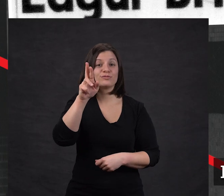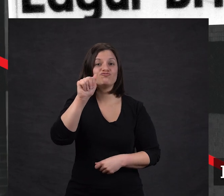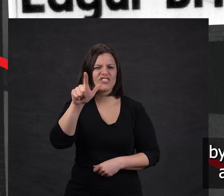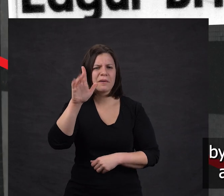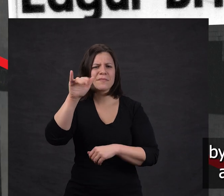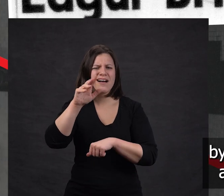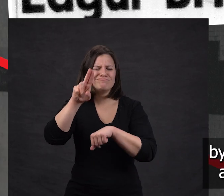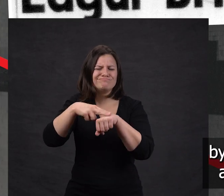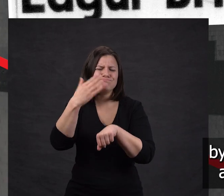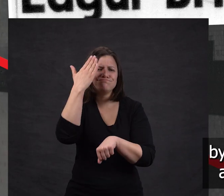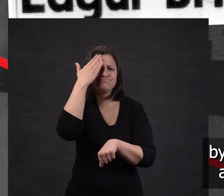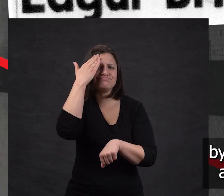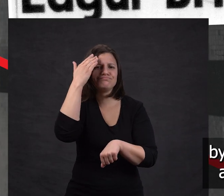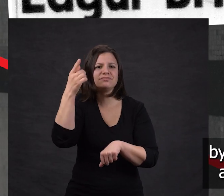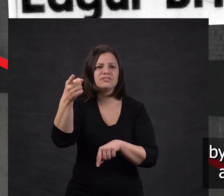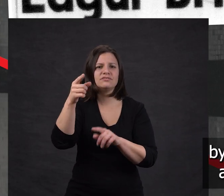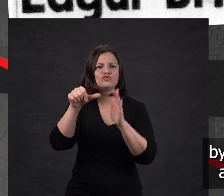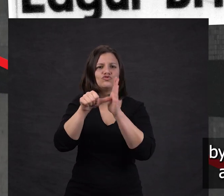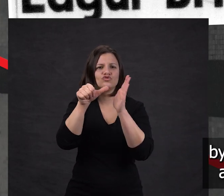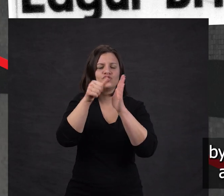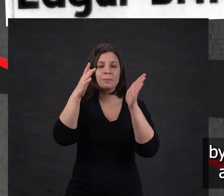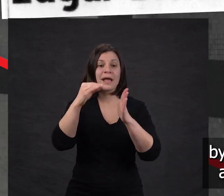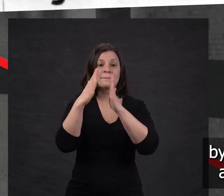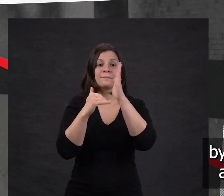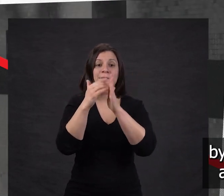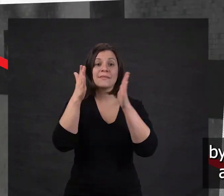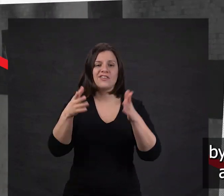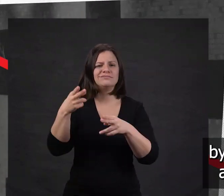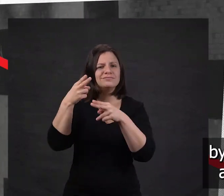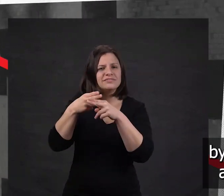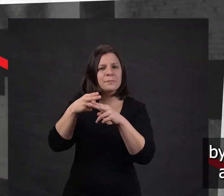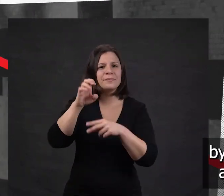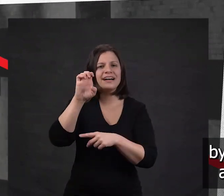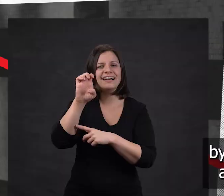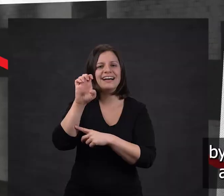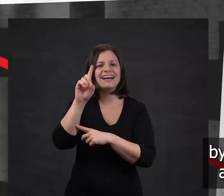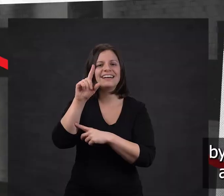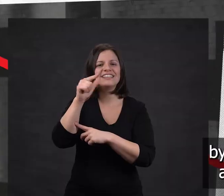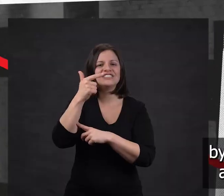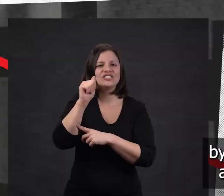tactile mural by nationally known sculptor and painter Edgar Britton,